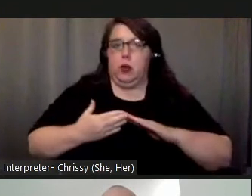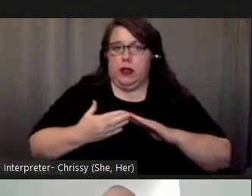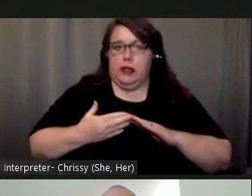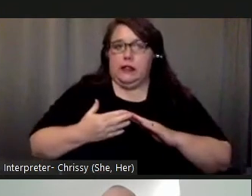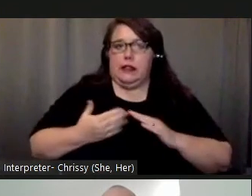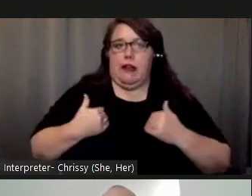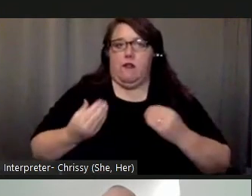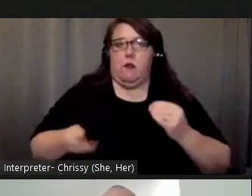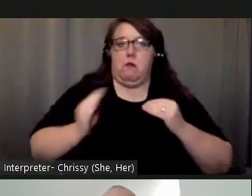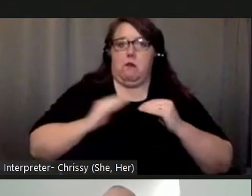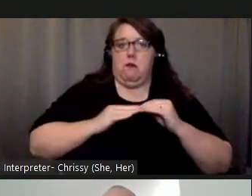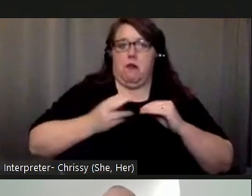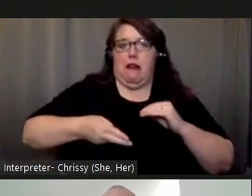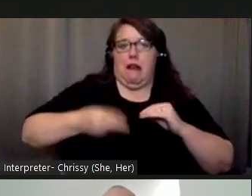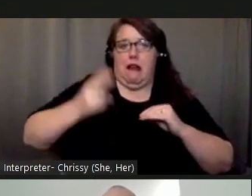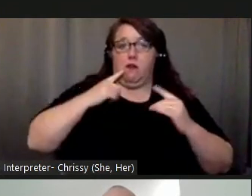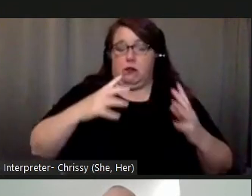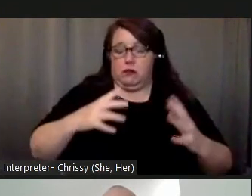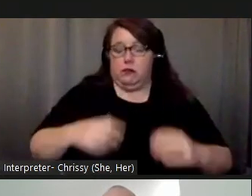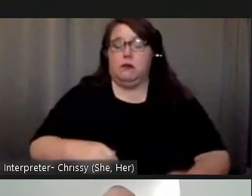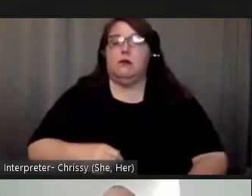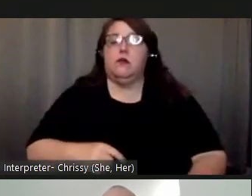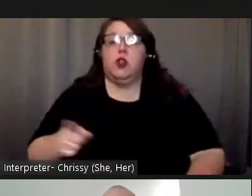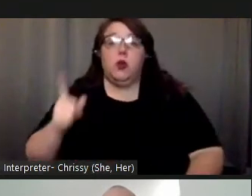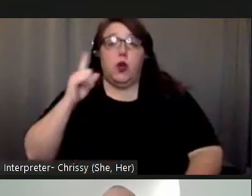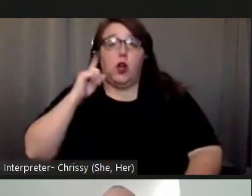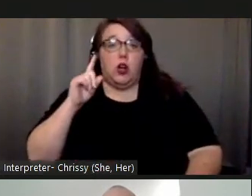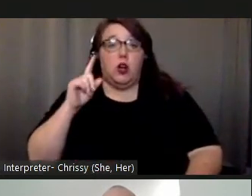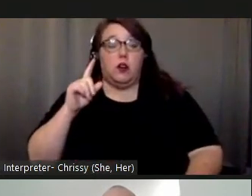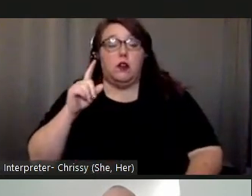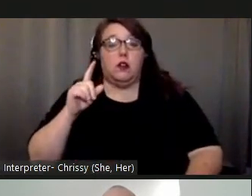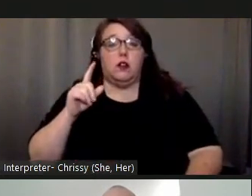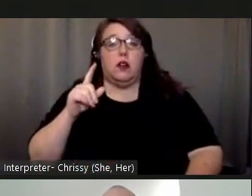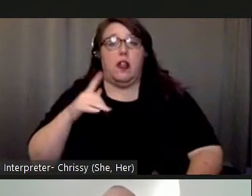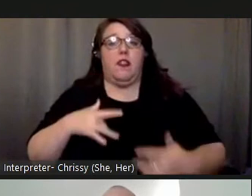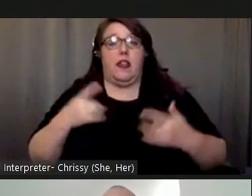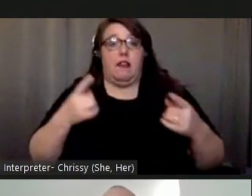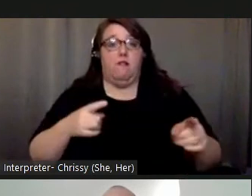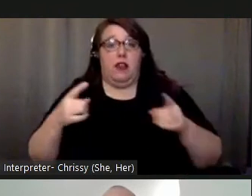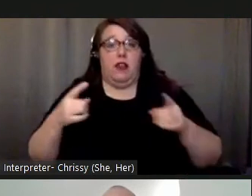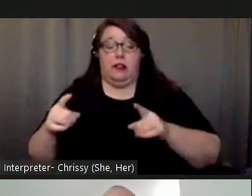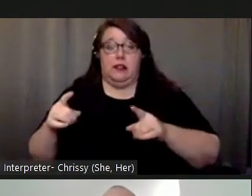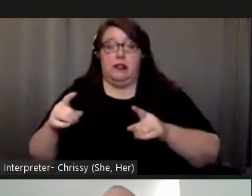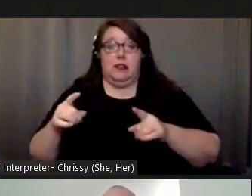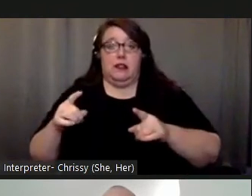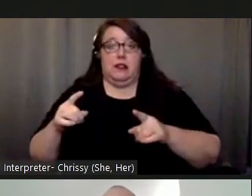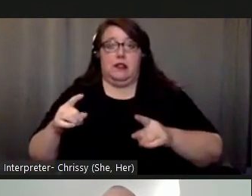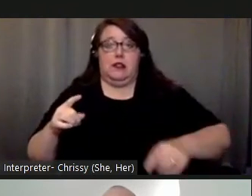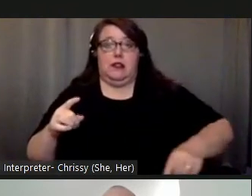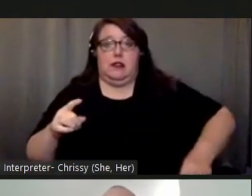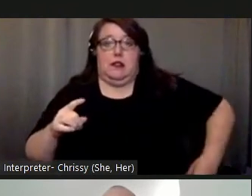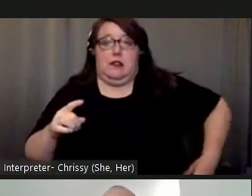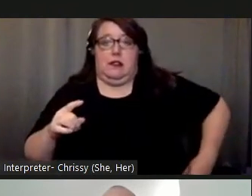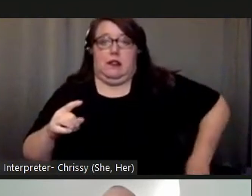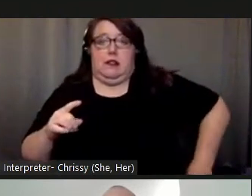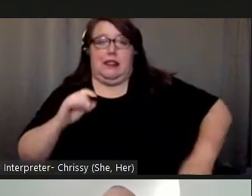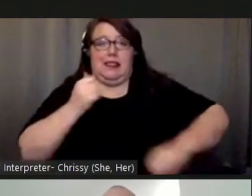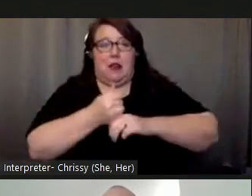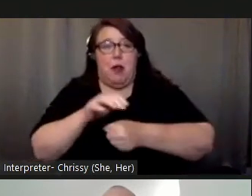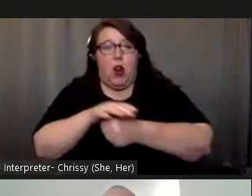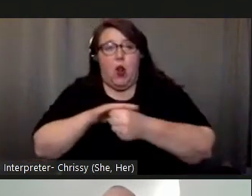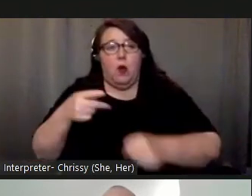disease. And so as you heard, a series of events set up in local pods. We